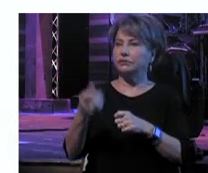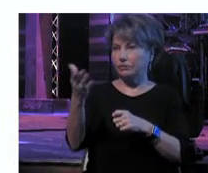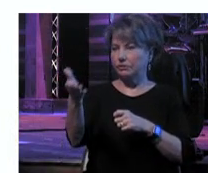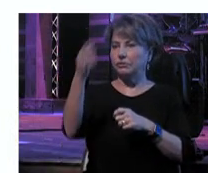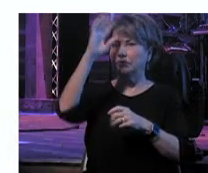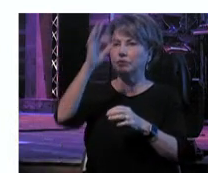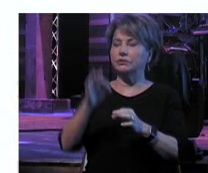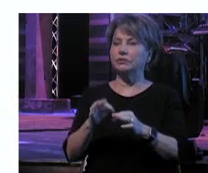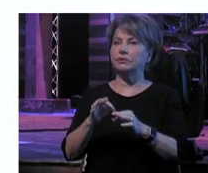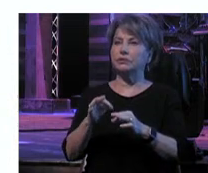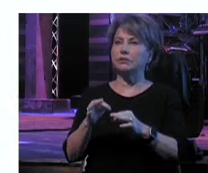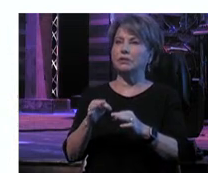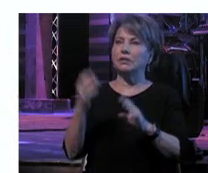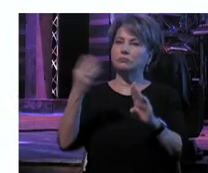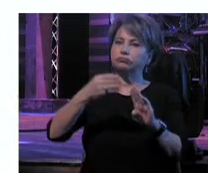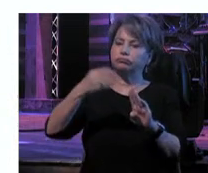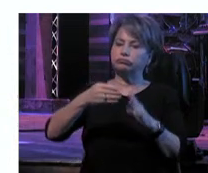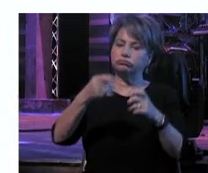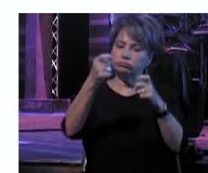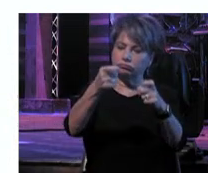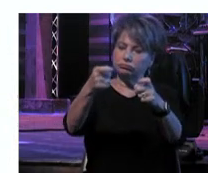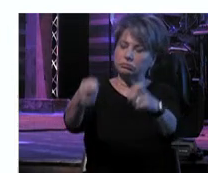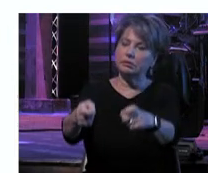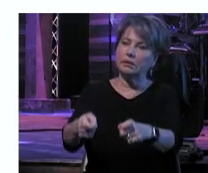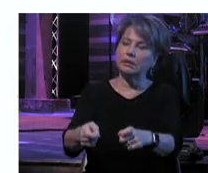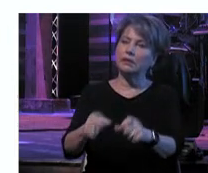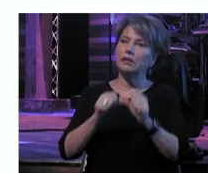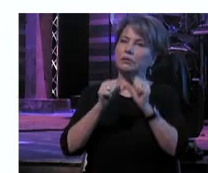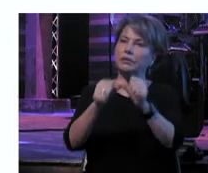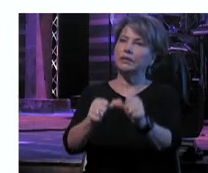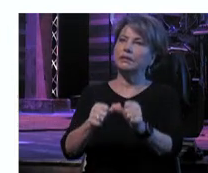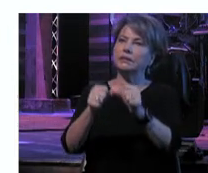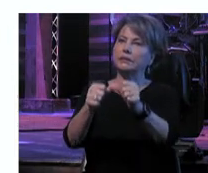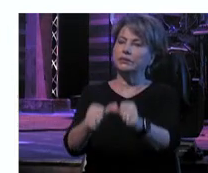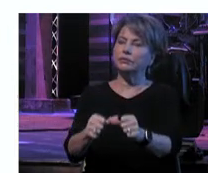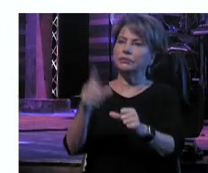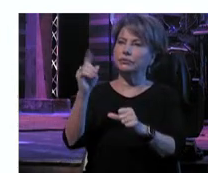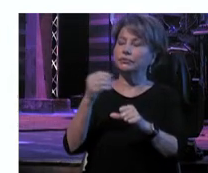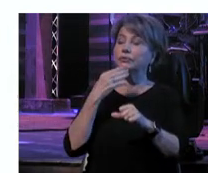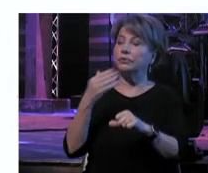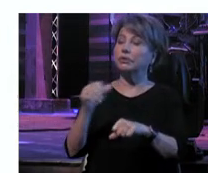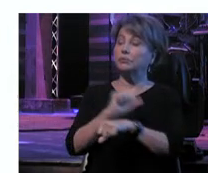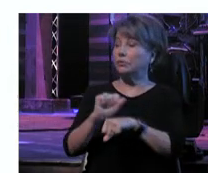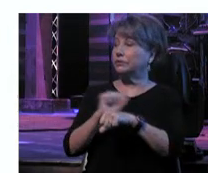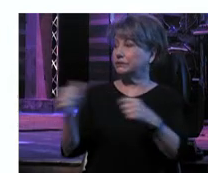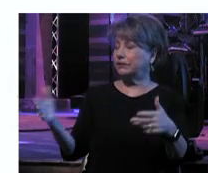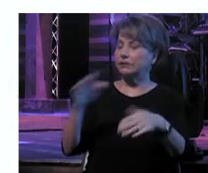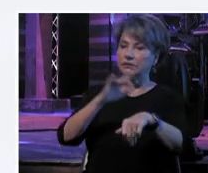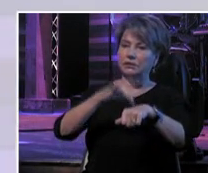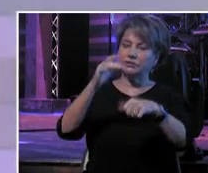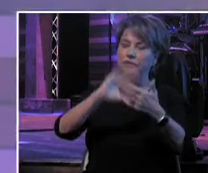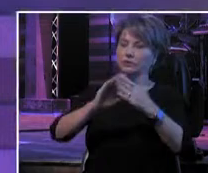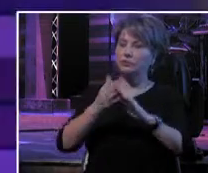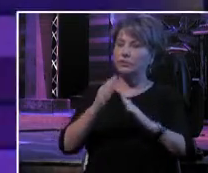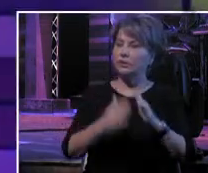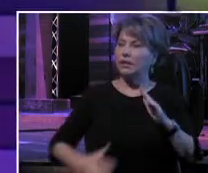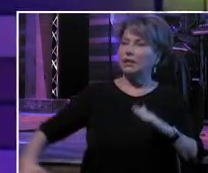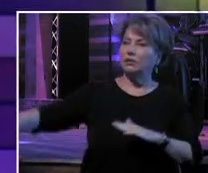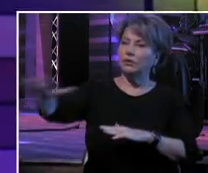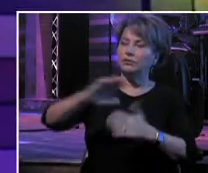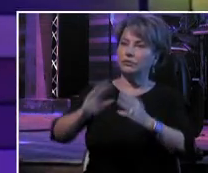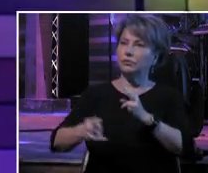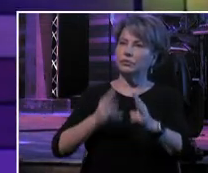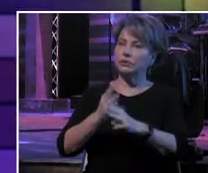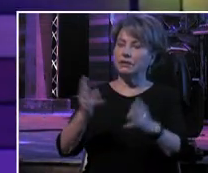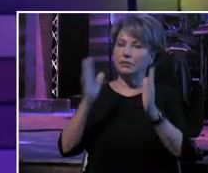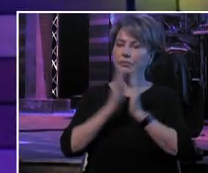giving is a way that we can continue to do good works in our community and across the world. So would you